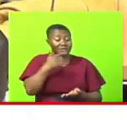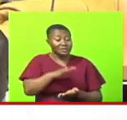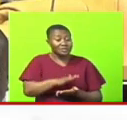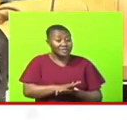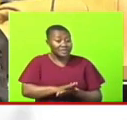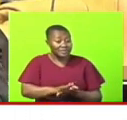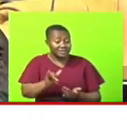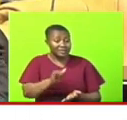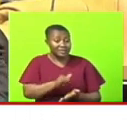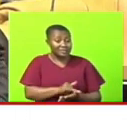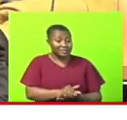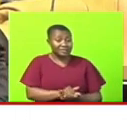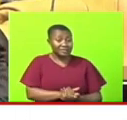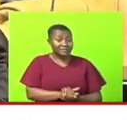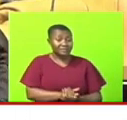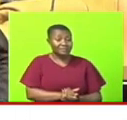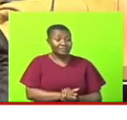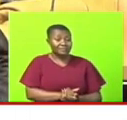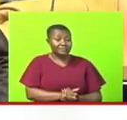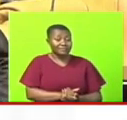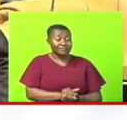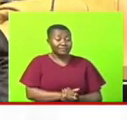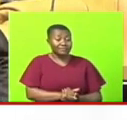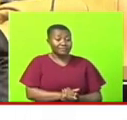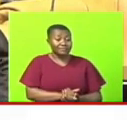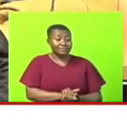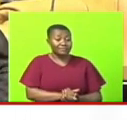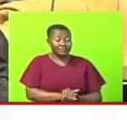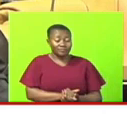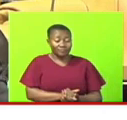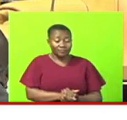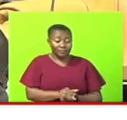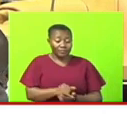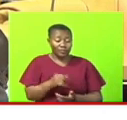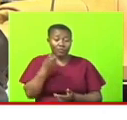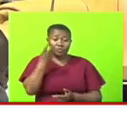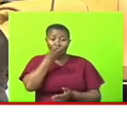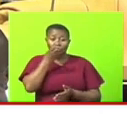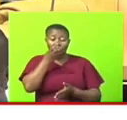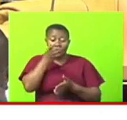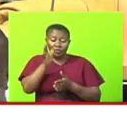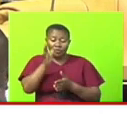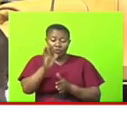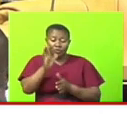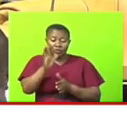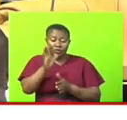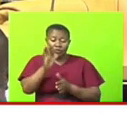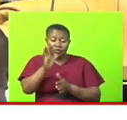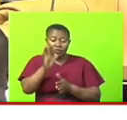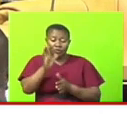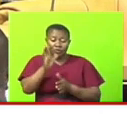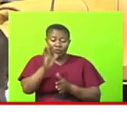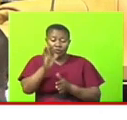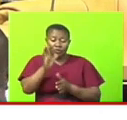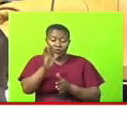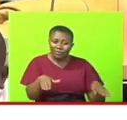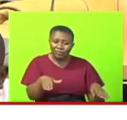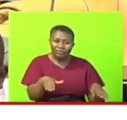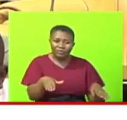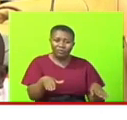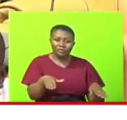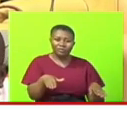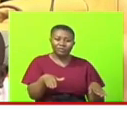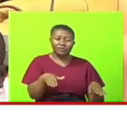to write to the speaker. Again, NDC has to formally write to the speaker to notify them that there has been